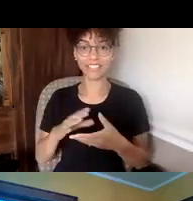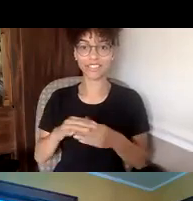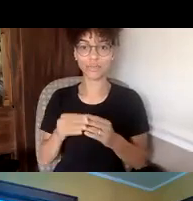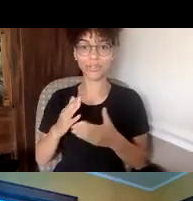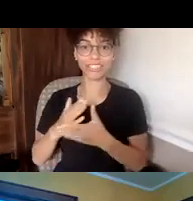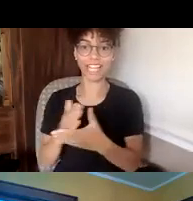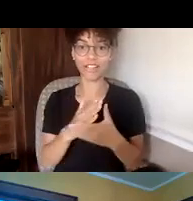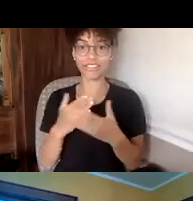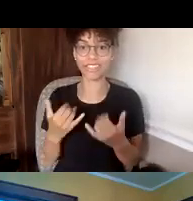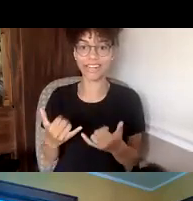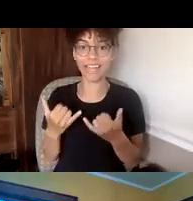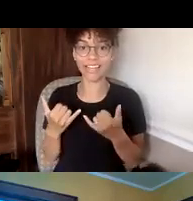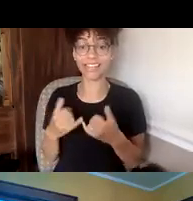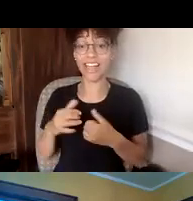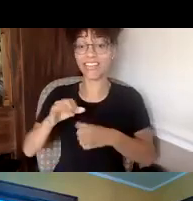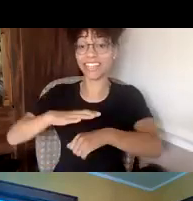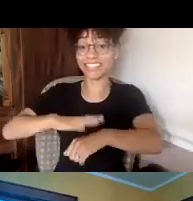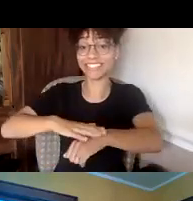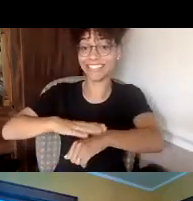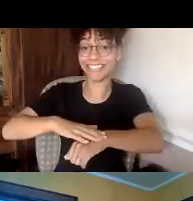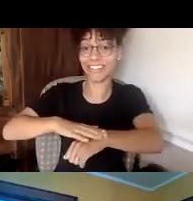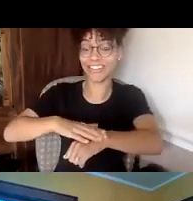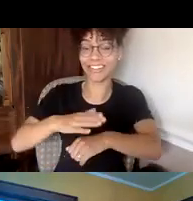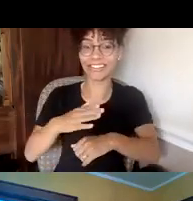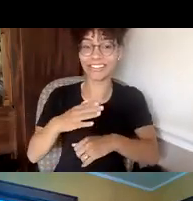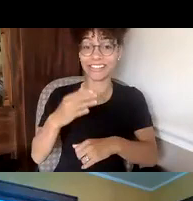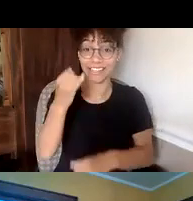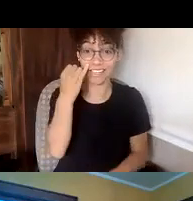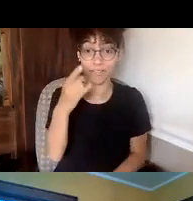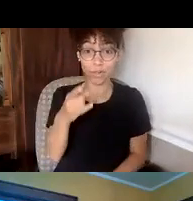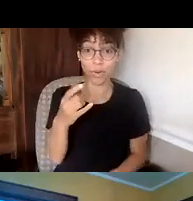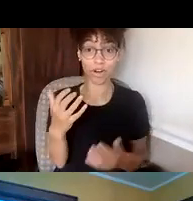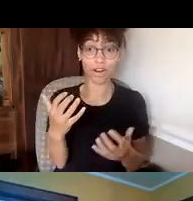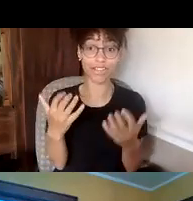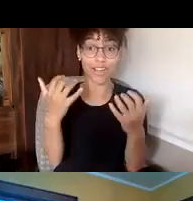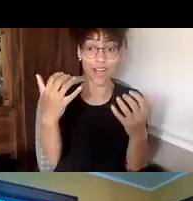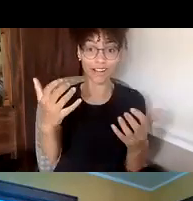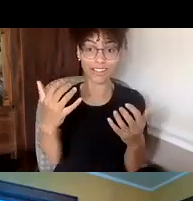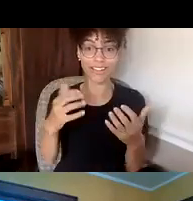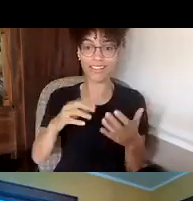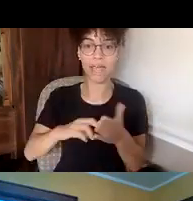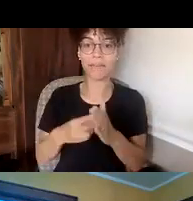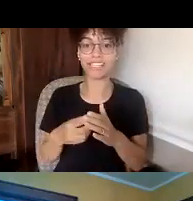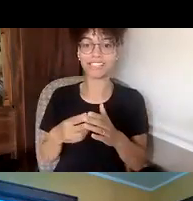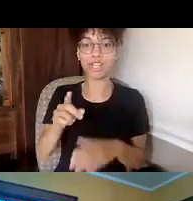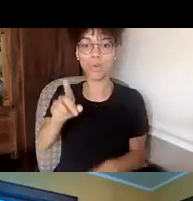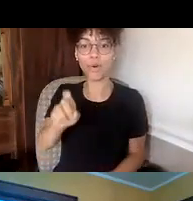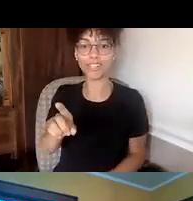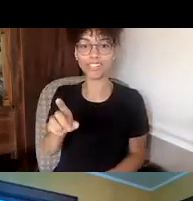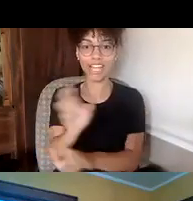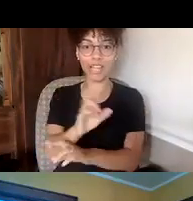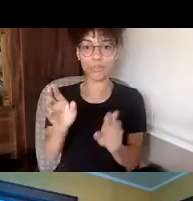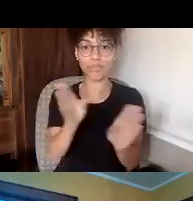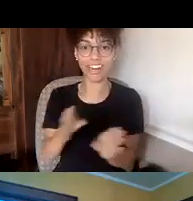so that's a signal to those of you who are in the audience to get your questions ready. So again,